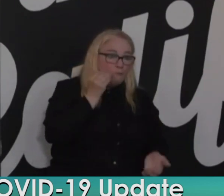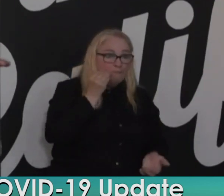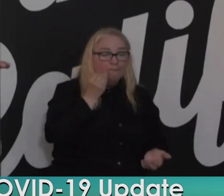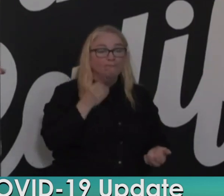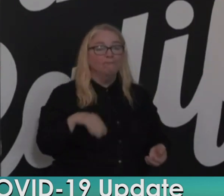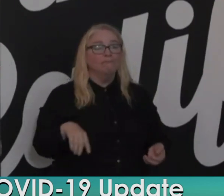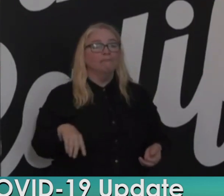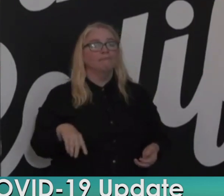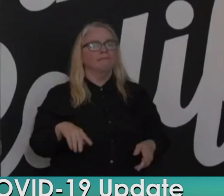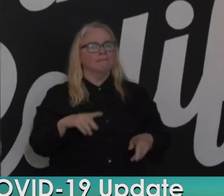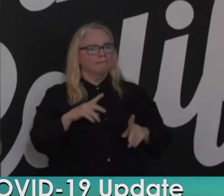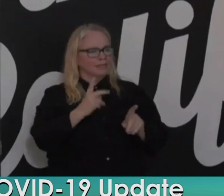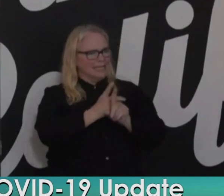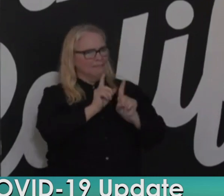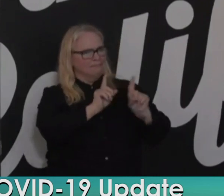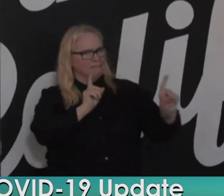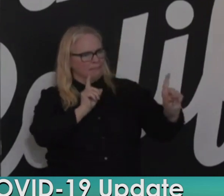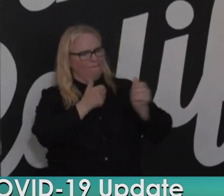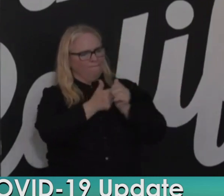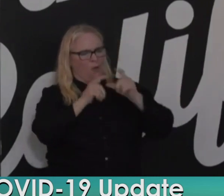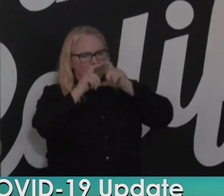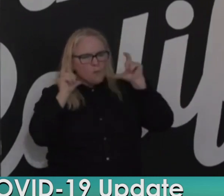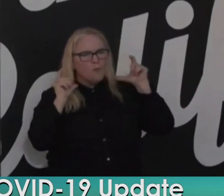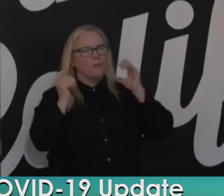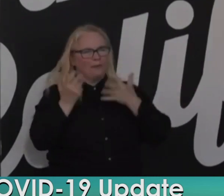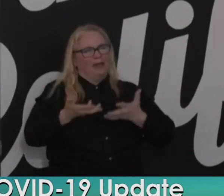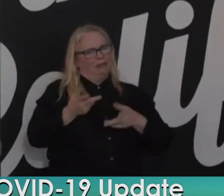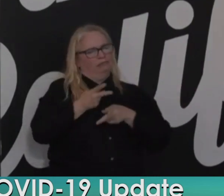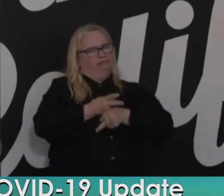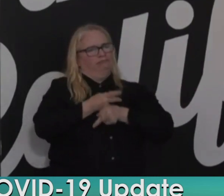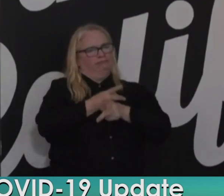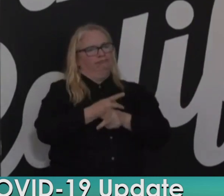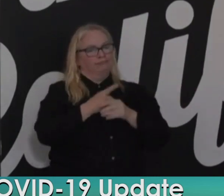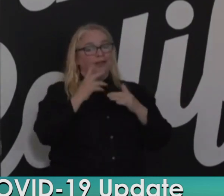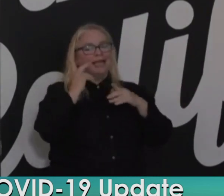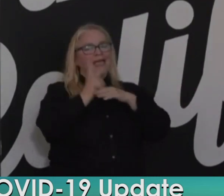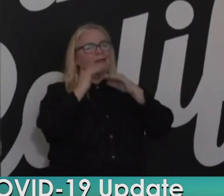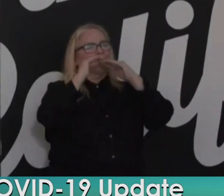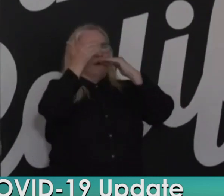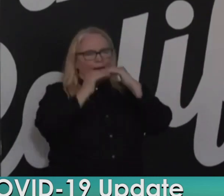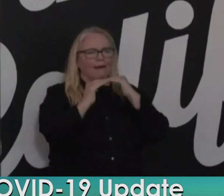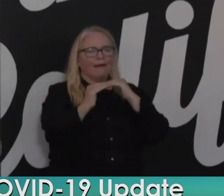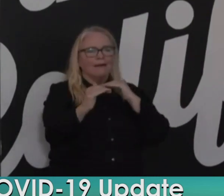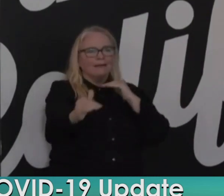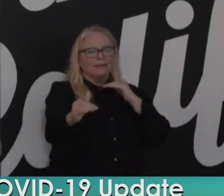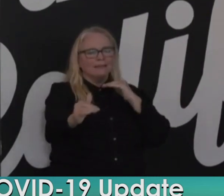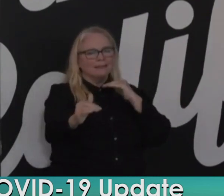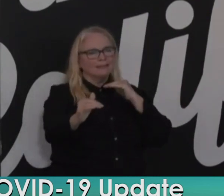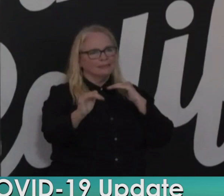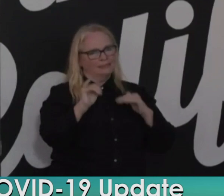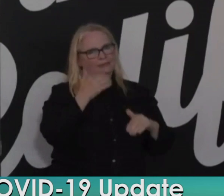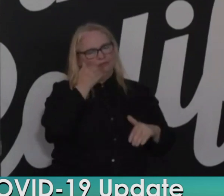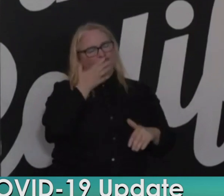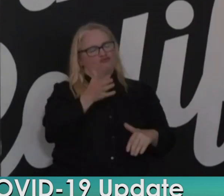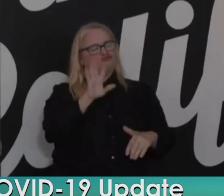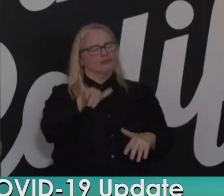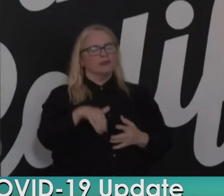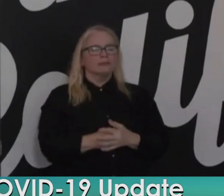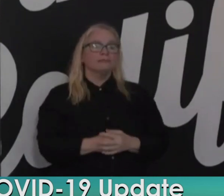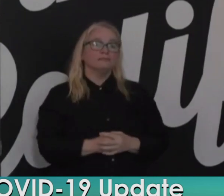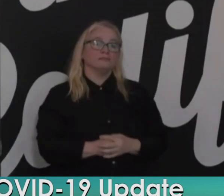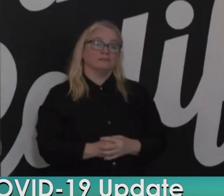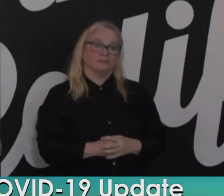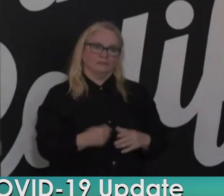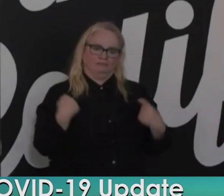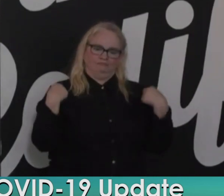guidelines. We've been able to flatten the curve in a meaningful and significant way over the course of many, many weeks.